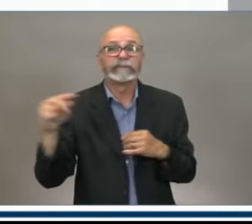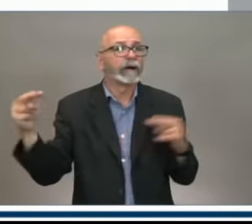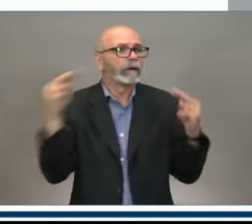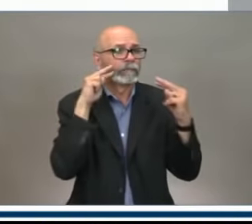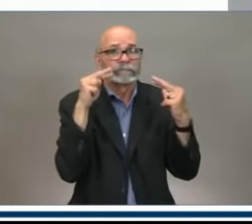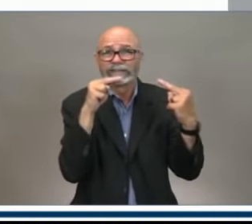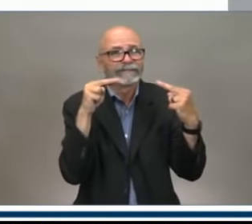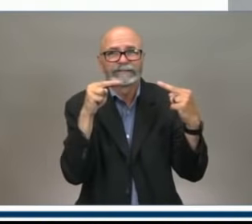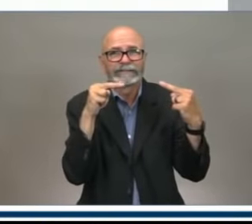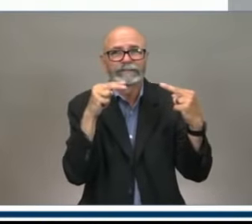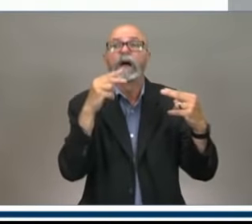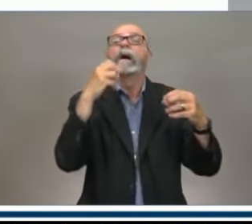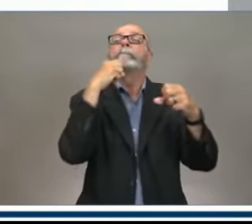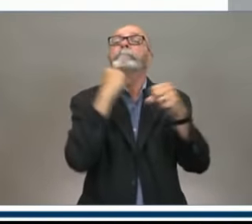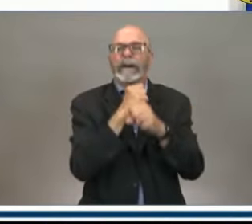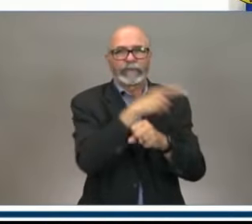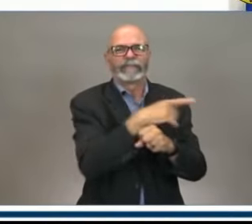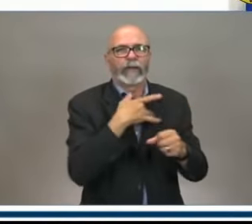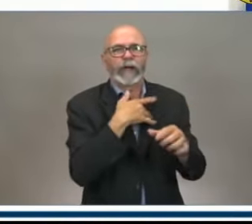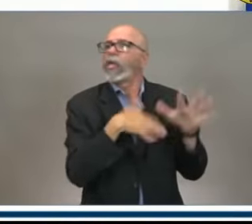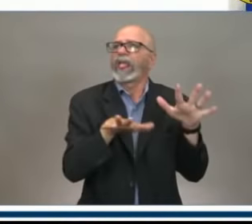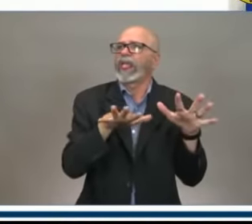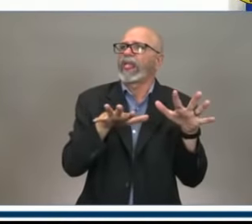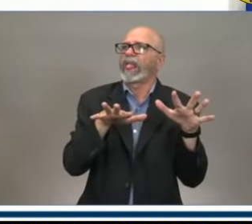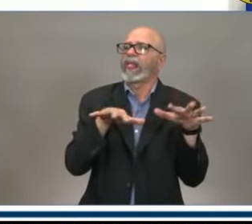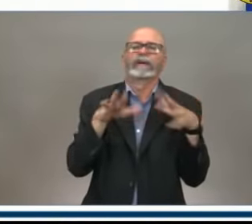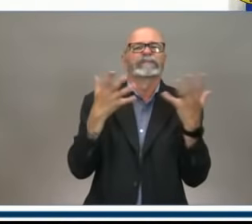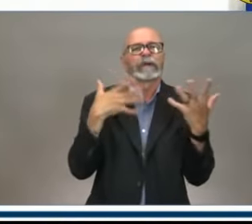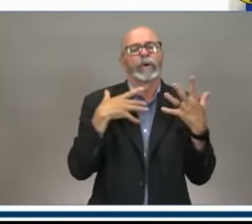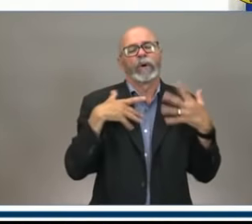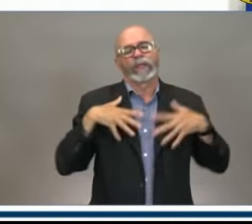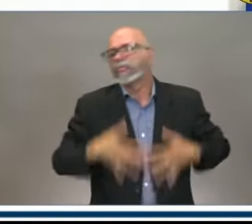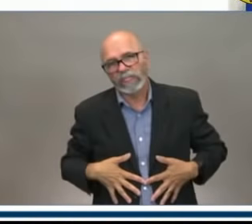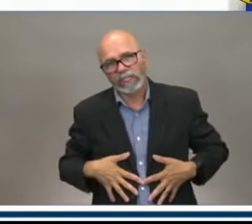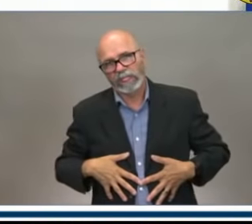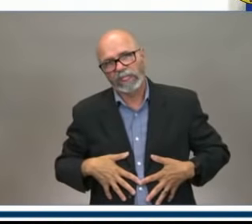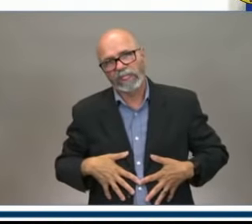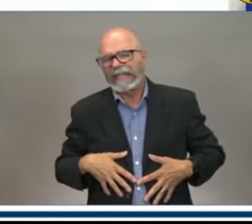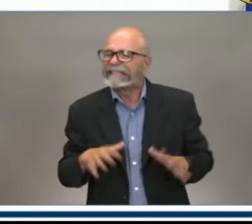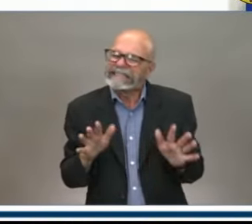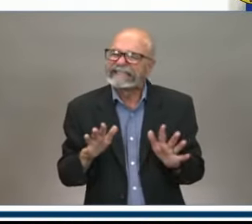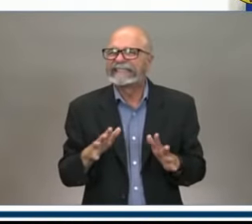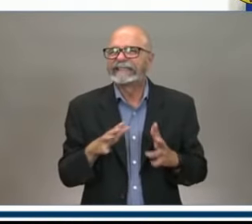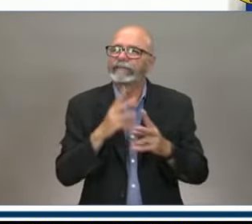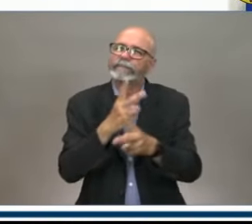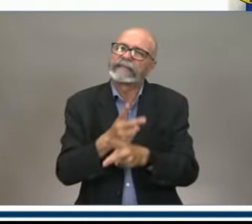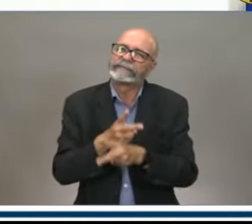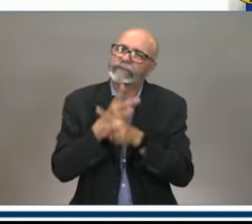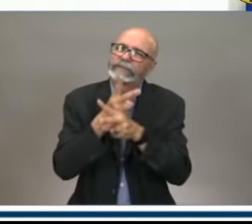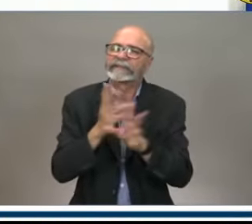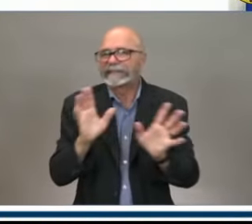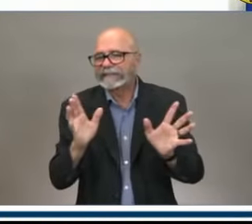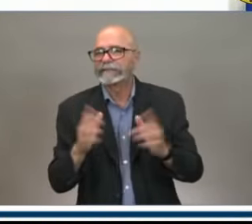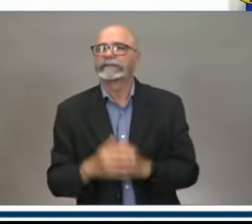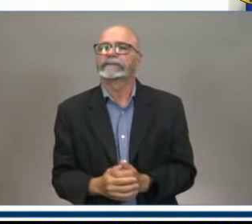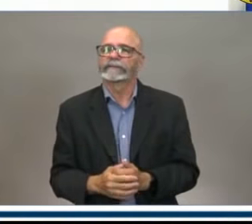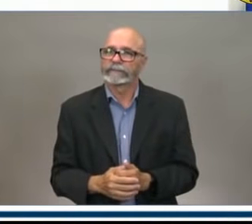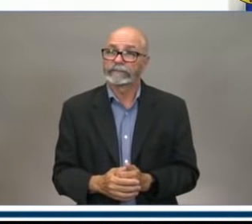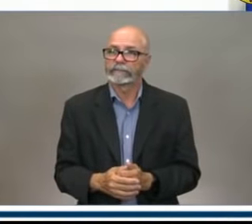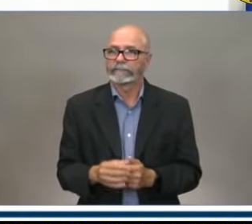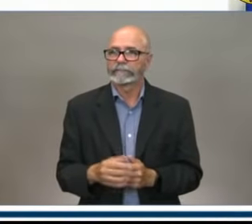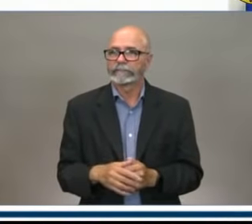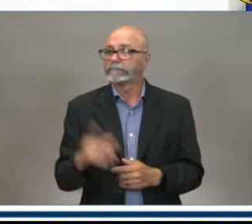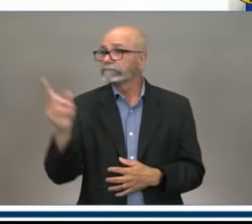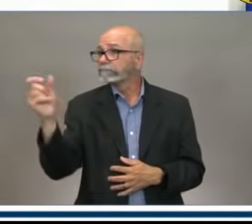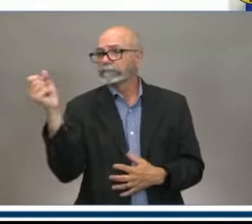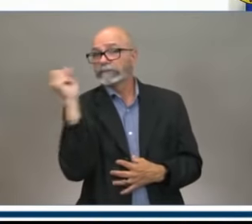health impacts. Go ahead with your follow-up, Preston. All right, this is also a question for Dr. Strang. It's regarding the